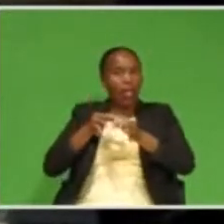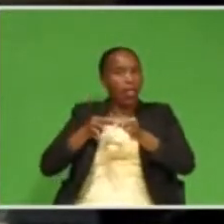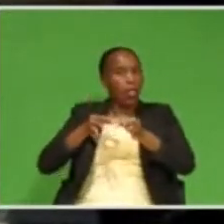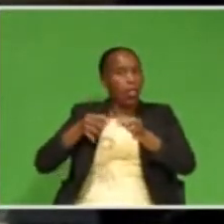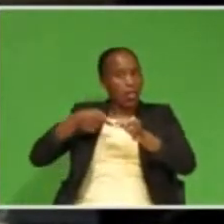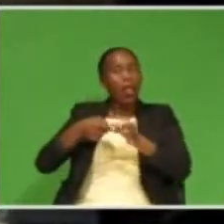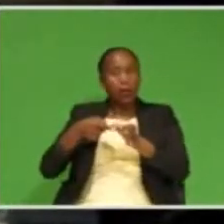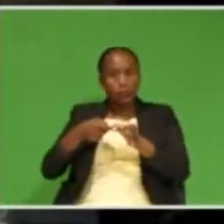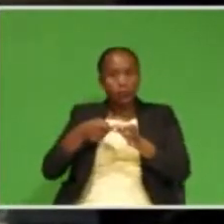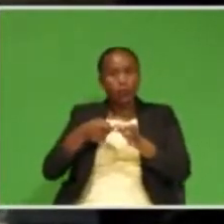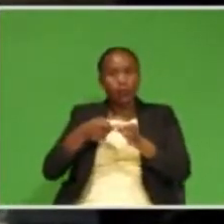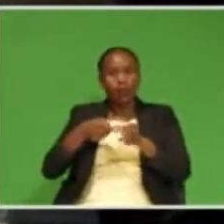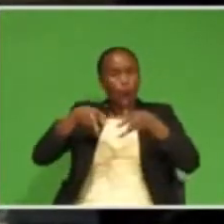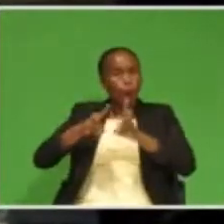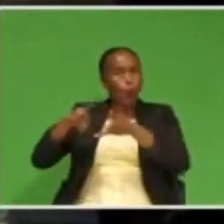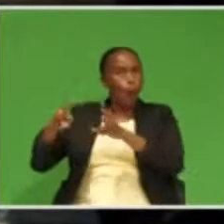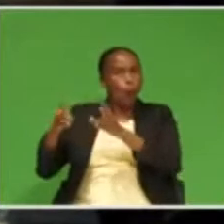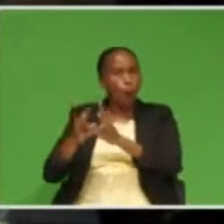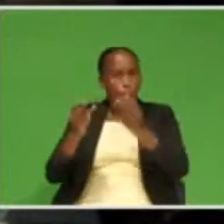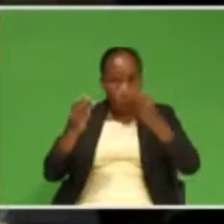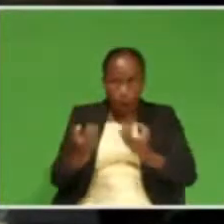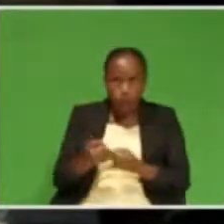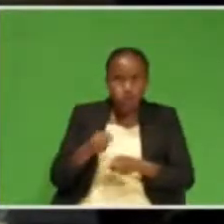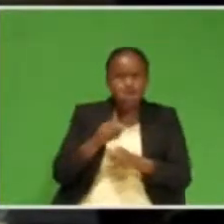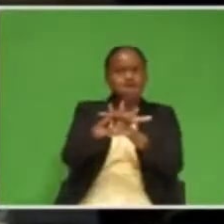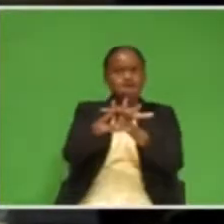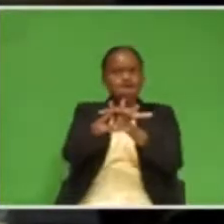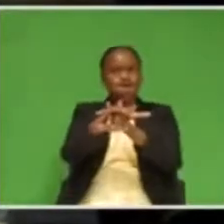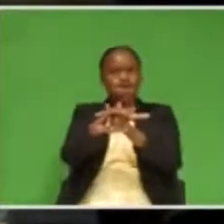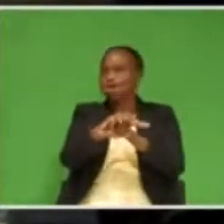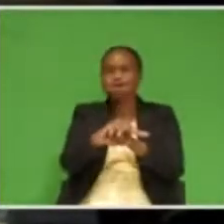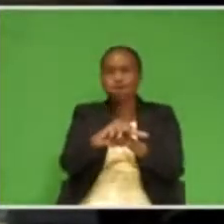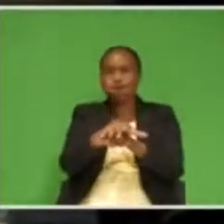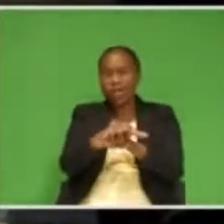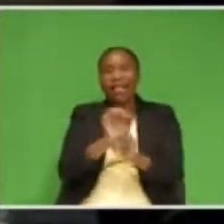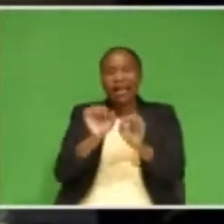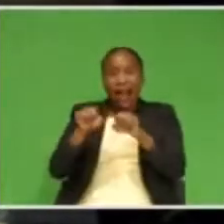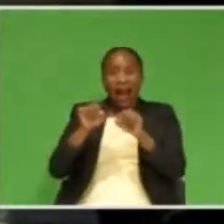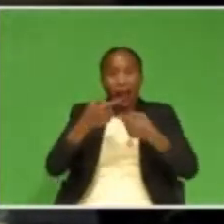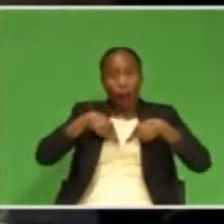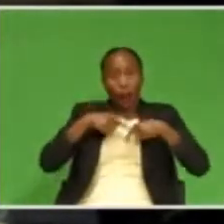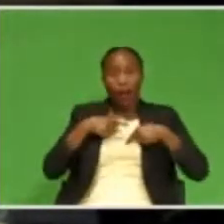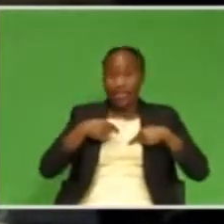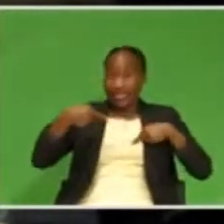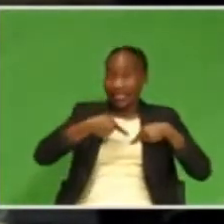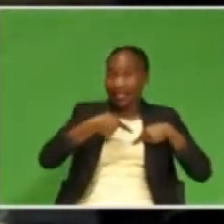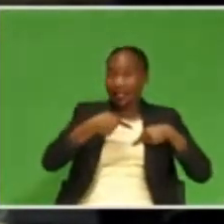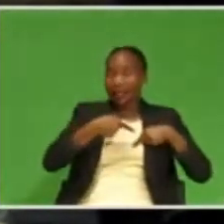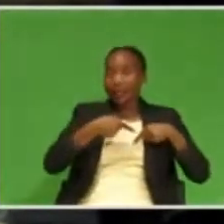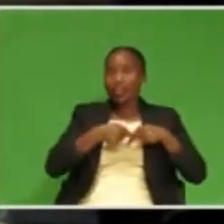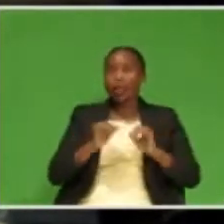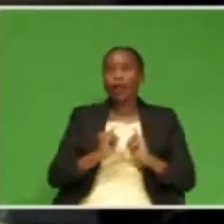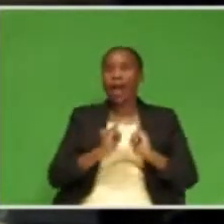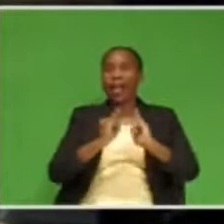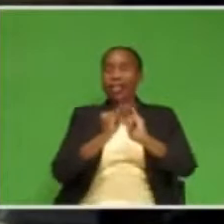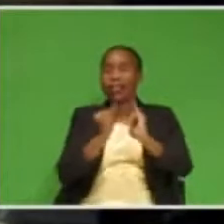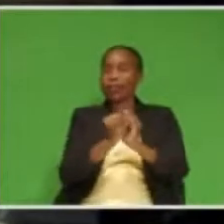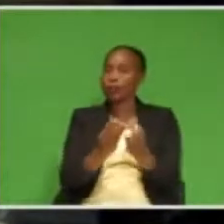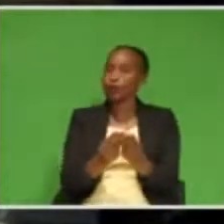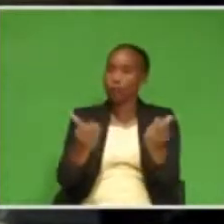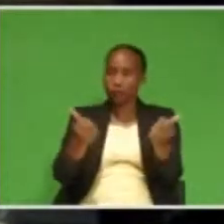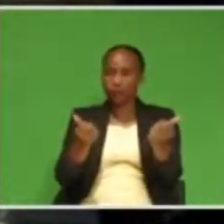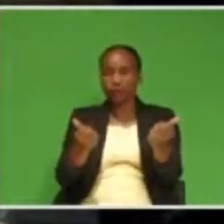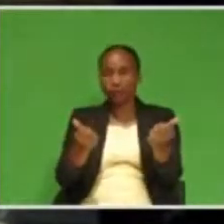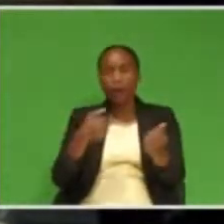the measures that are going to enable us to address the crisis. And I'm doing